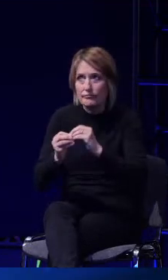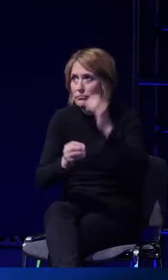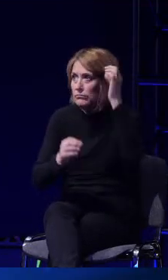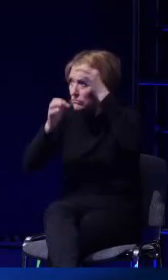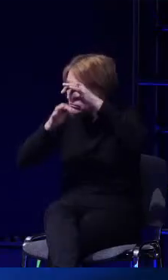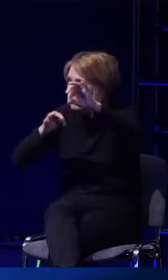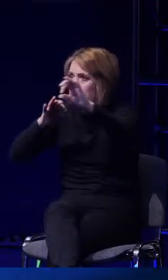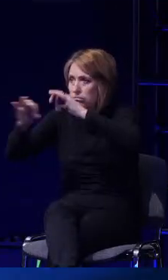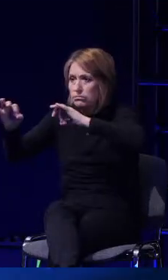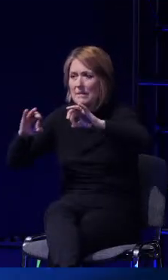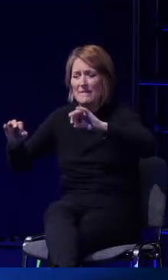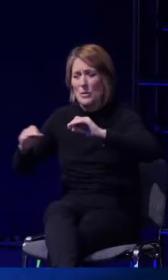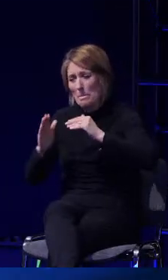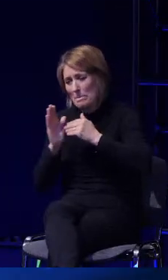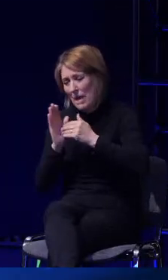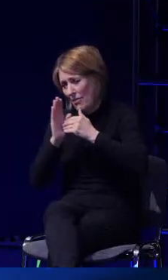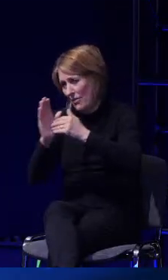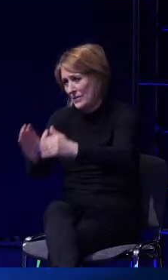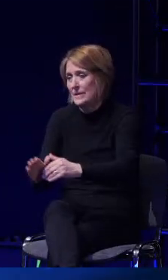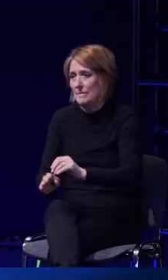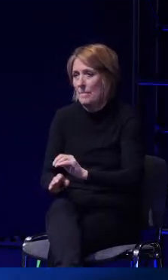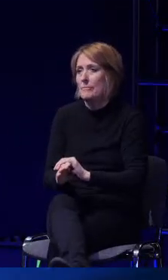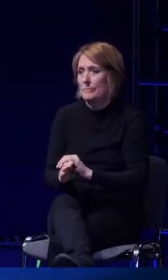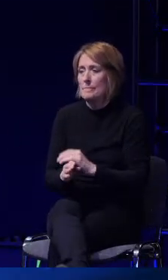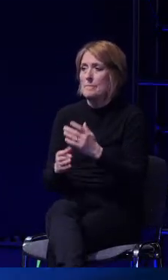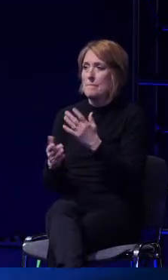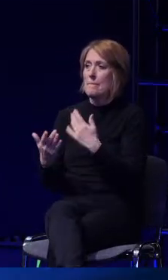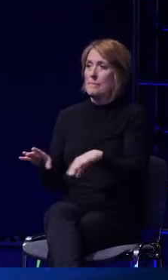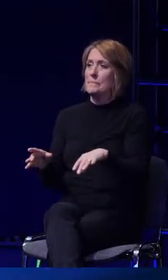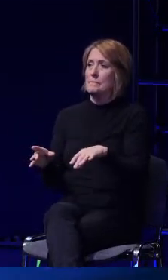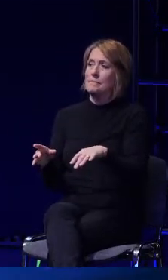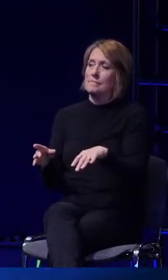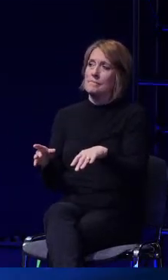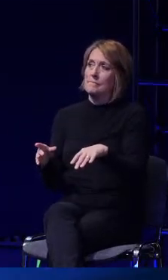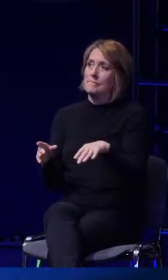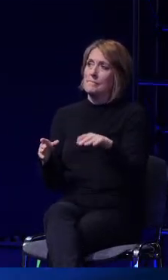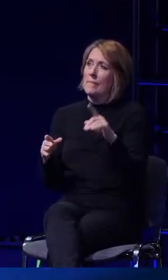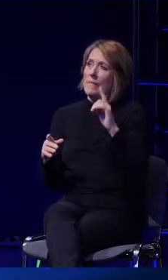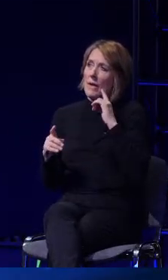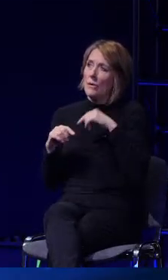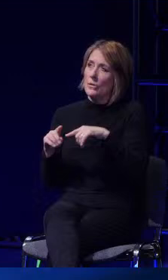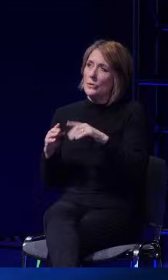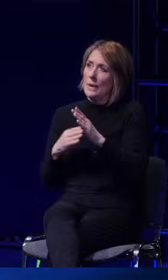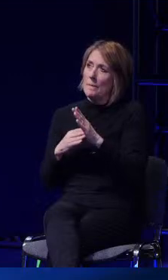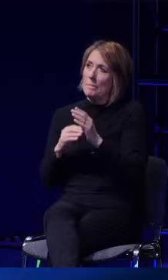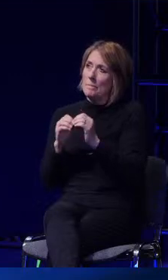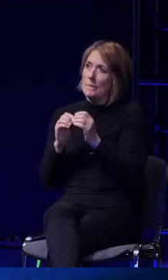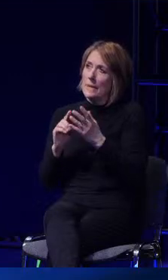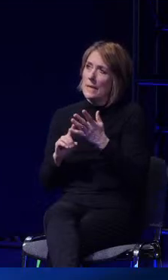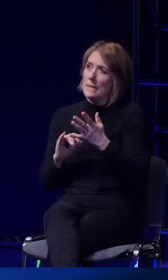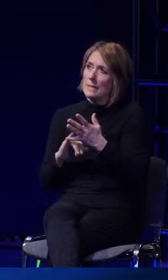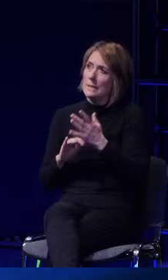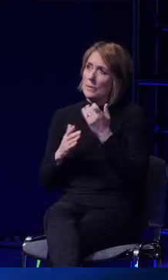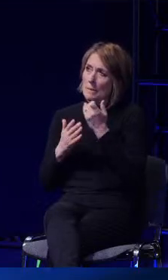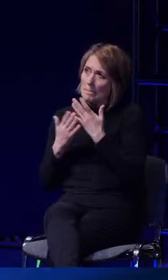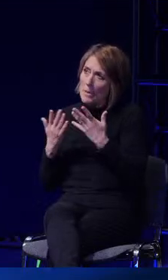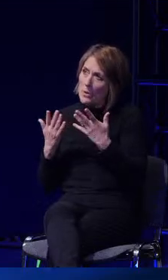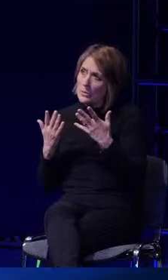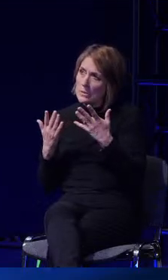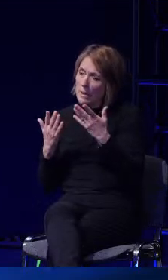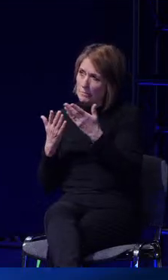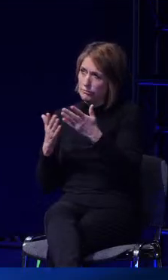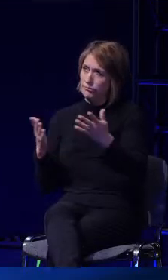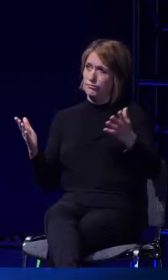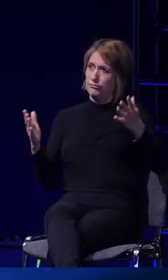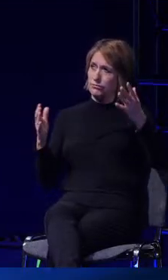for months. We had, according to MBS, we had the most Asteras out of anything in the UK. I think